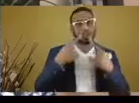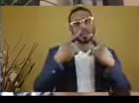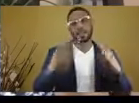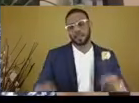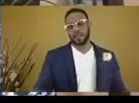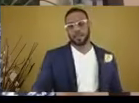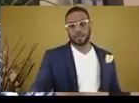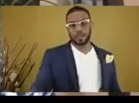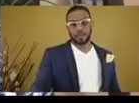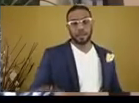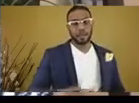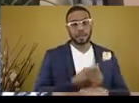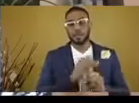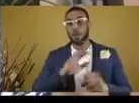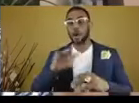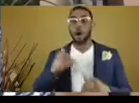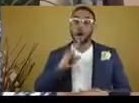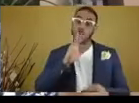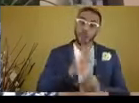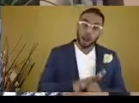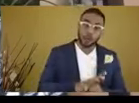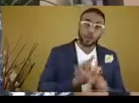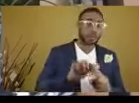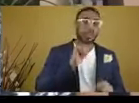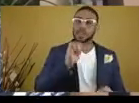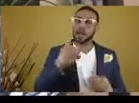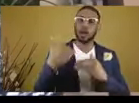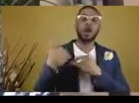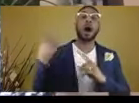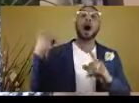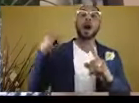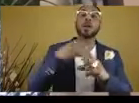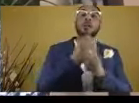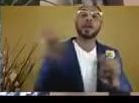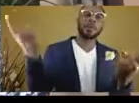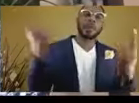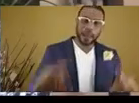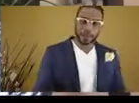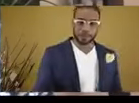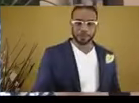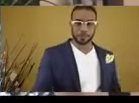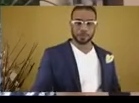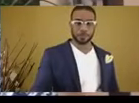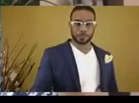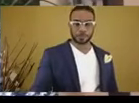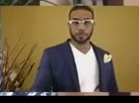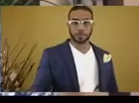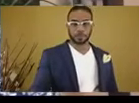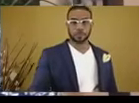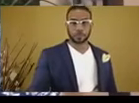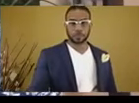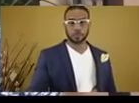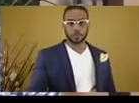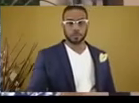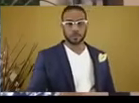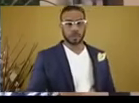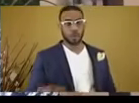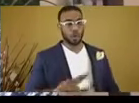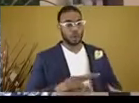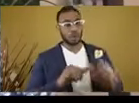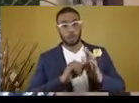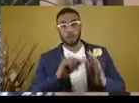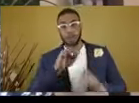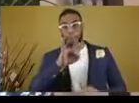in delivering on our promise to not rest until freedom comes. We pushed the Biden-Harris campaign